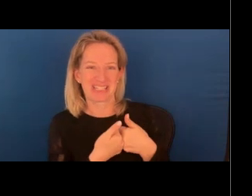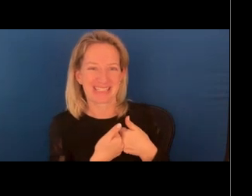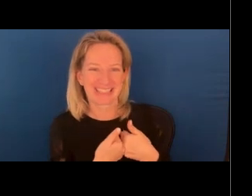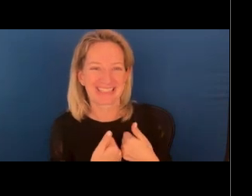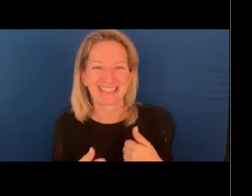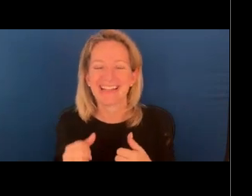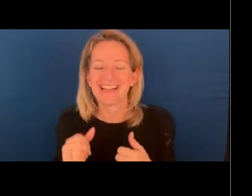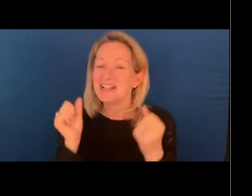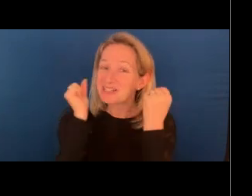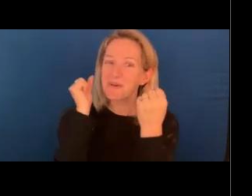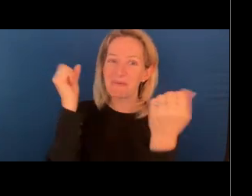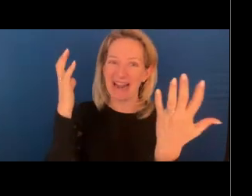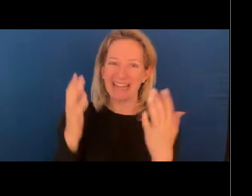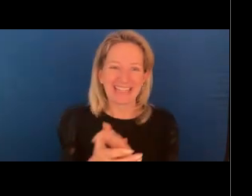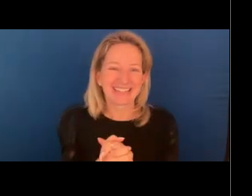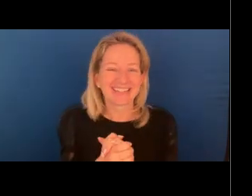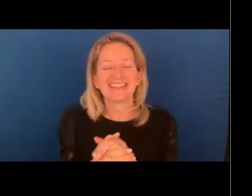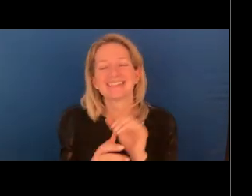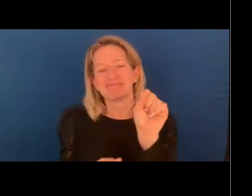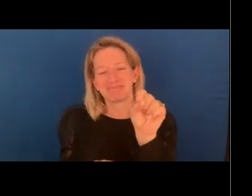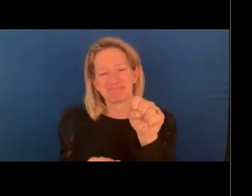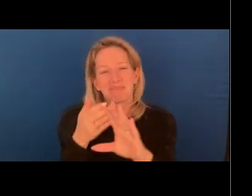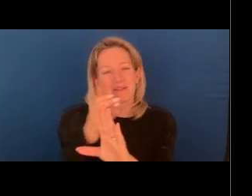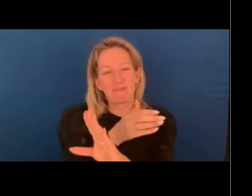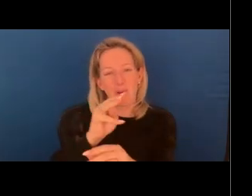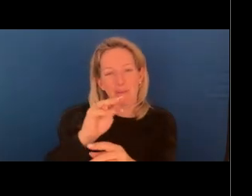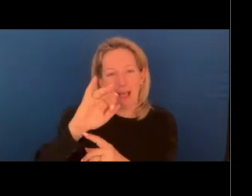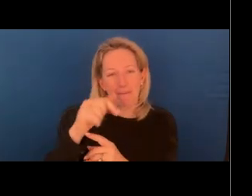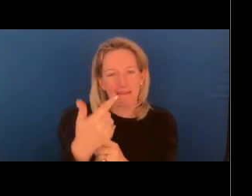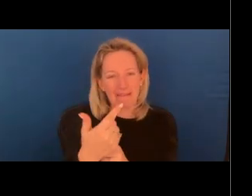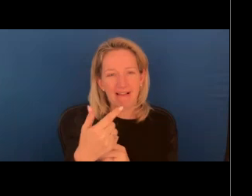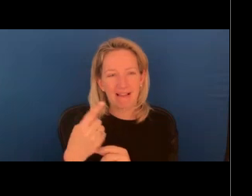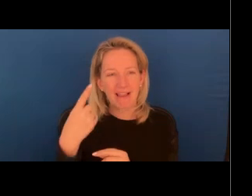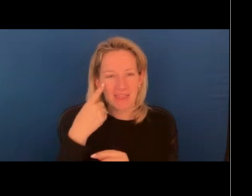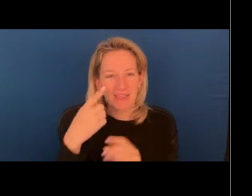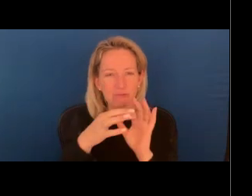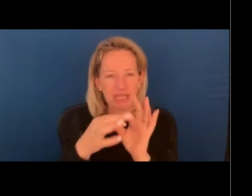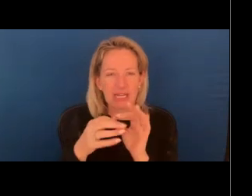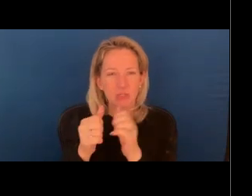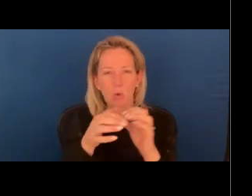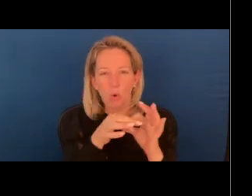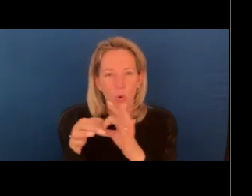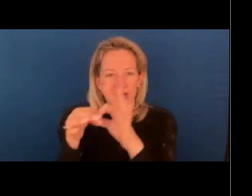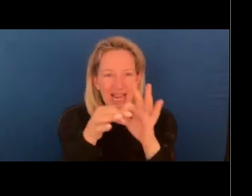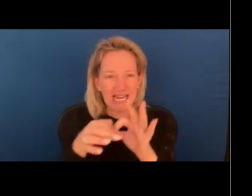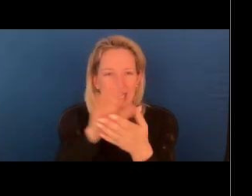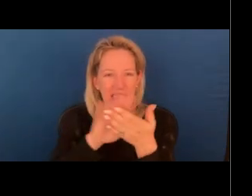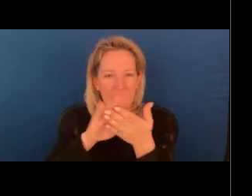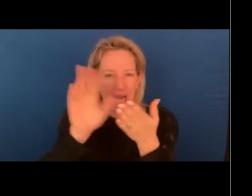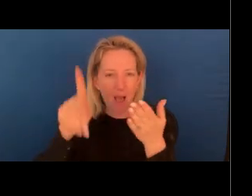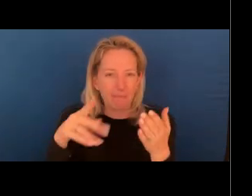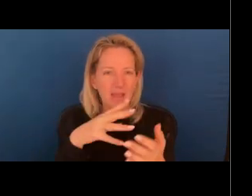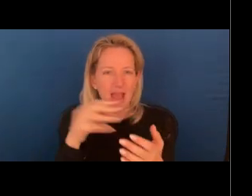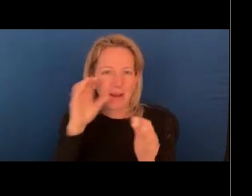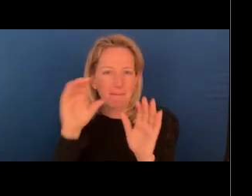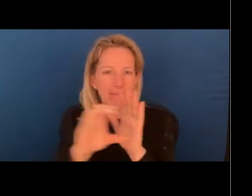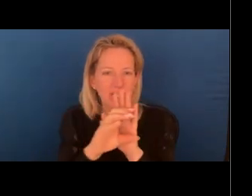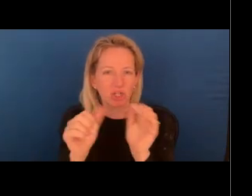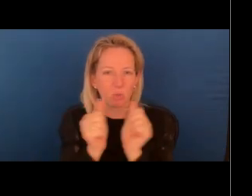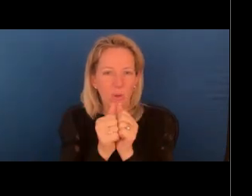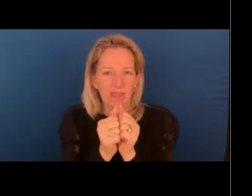many challenges. I know. It was before the mapping, so I think it had to do with coordinating the cleanups, and it was a picture with a ton of debris